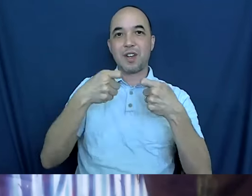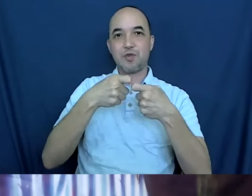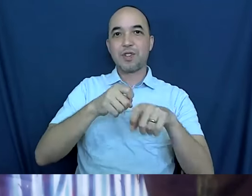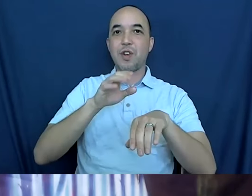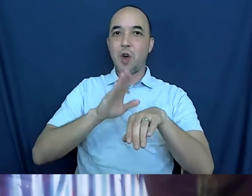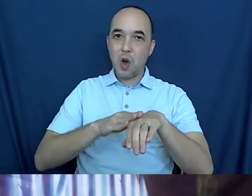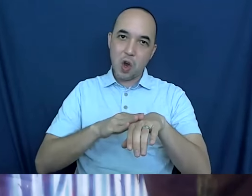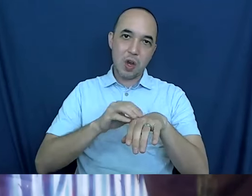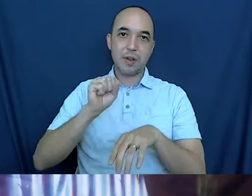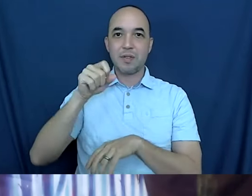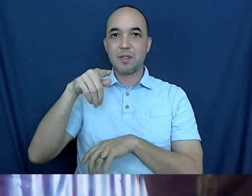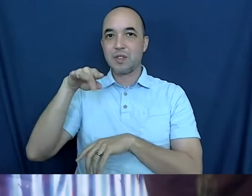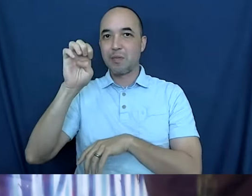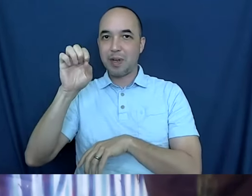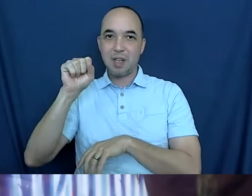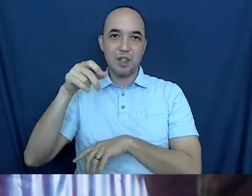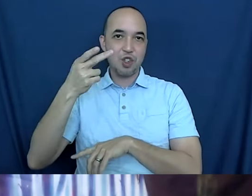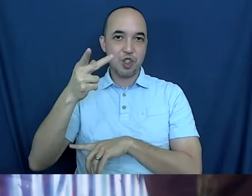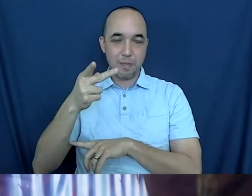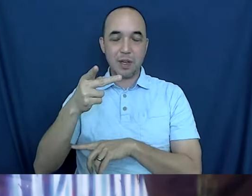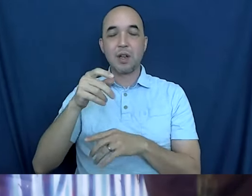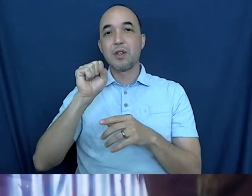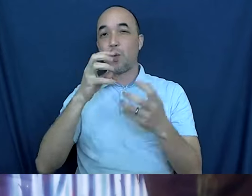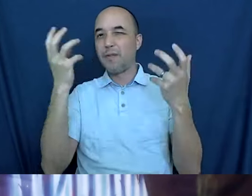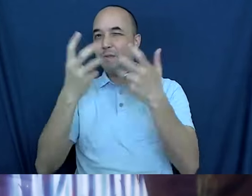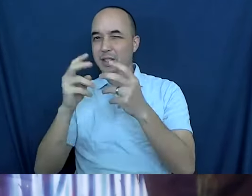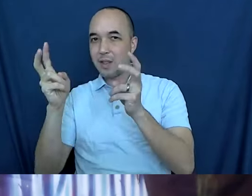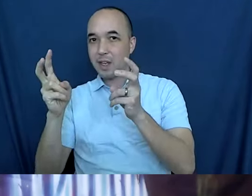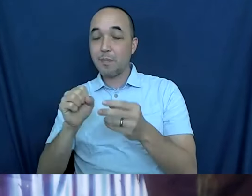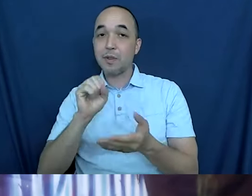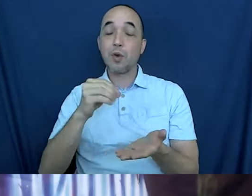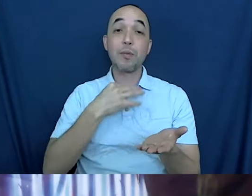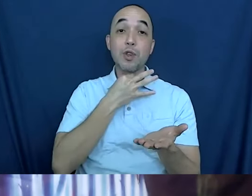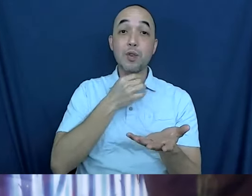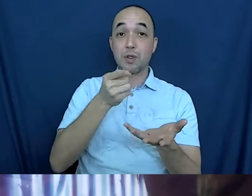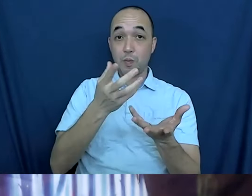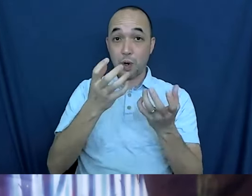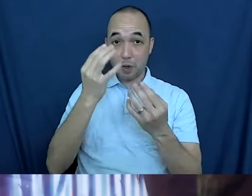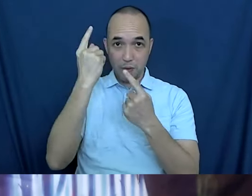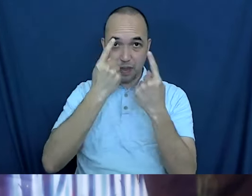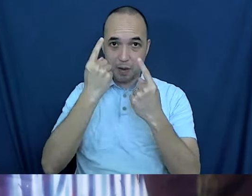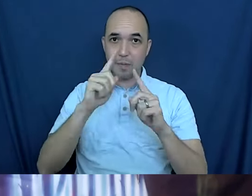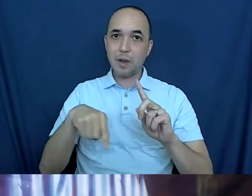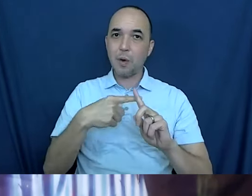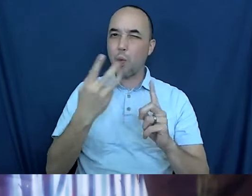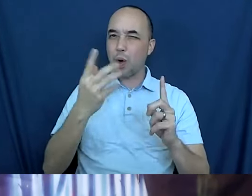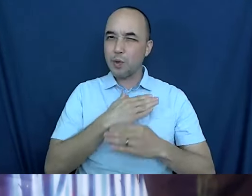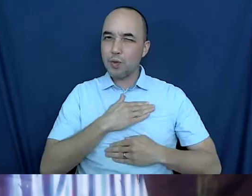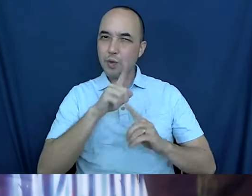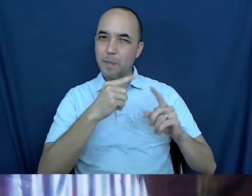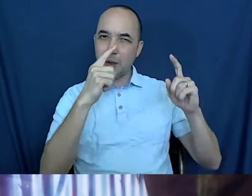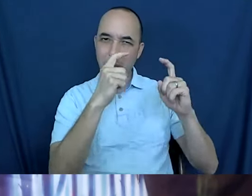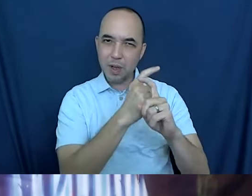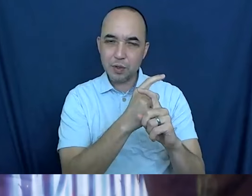think about. What are some themes that you really like for puzzles? Do you really enjoy the fantasy? Do you like enjoy the puzzles of